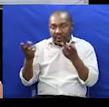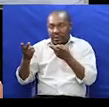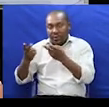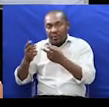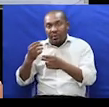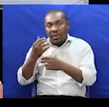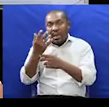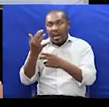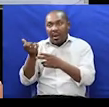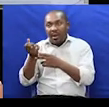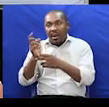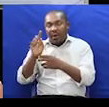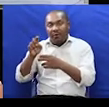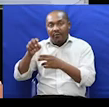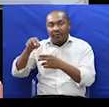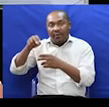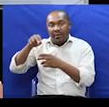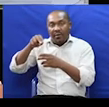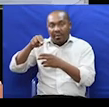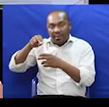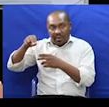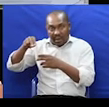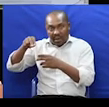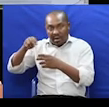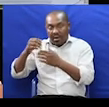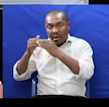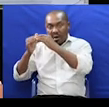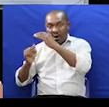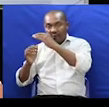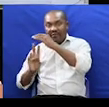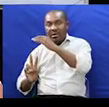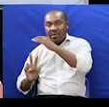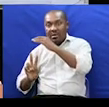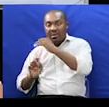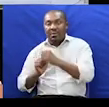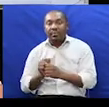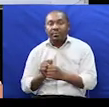volume. Make subject N. So N is equal to molarity times the volume.